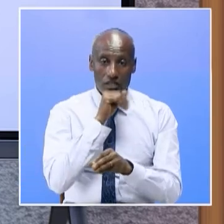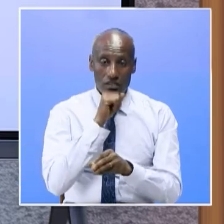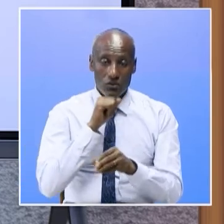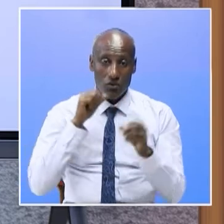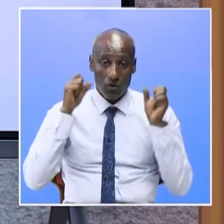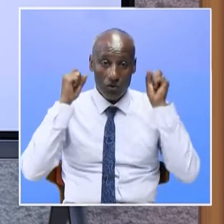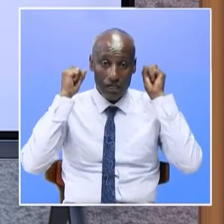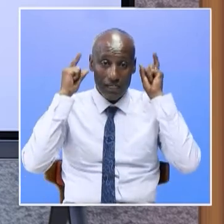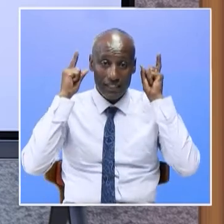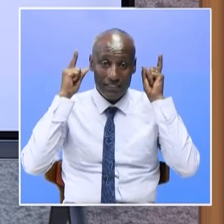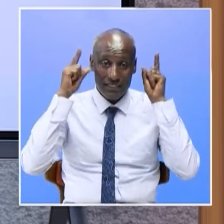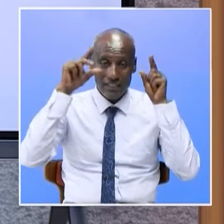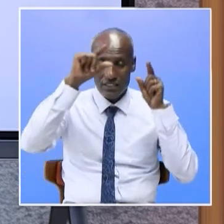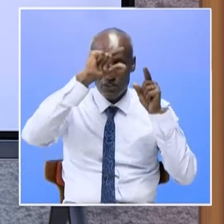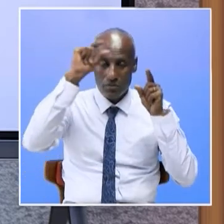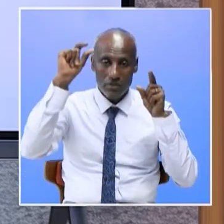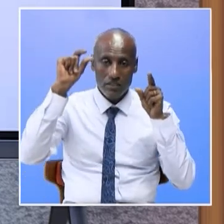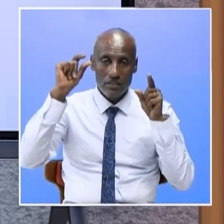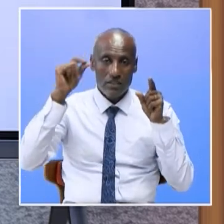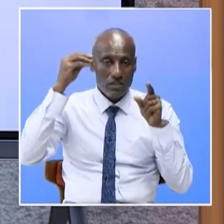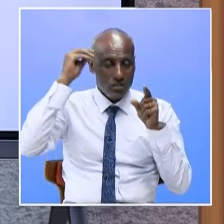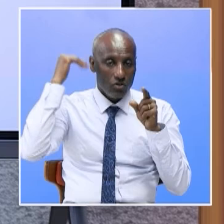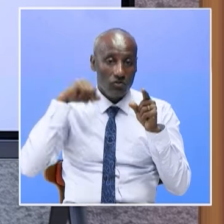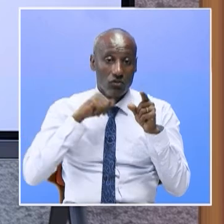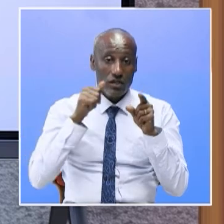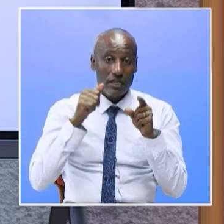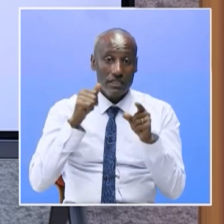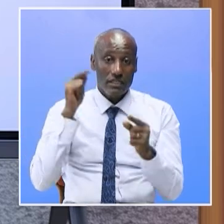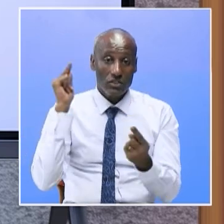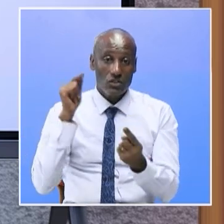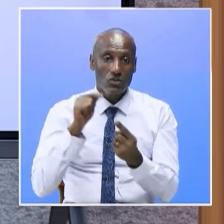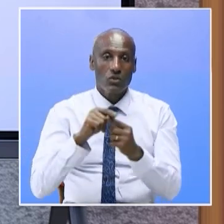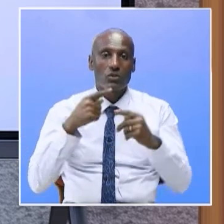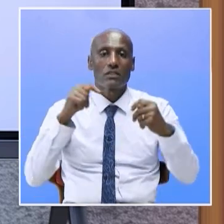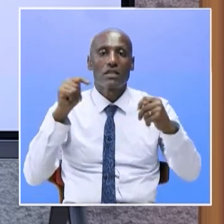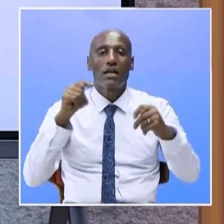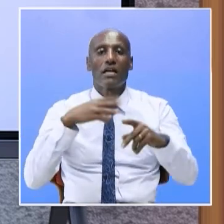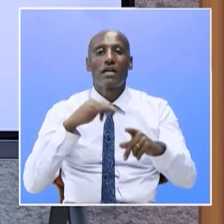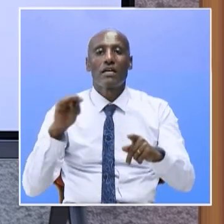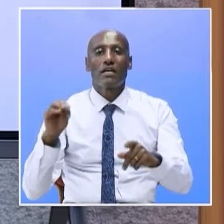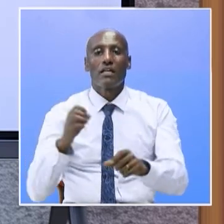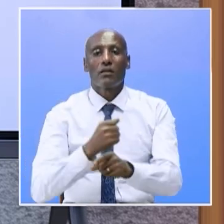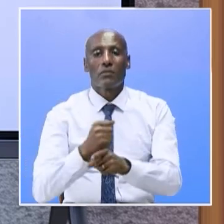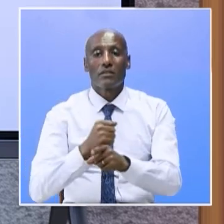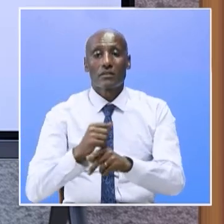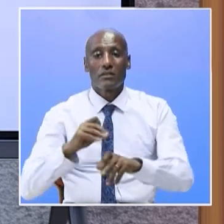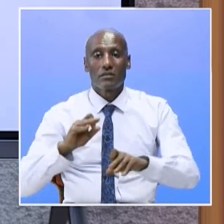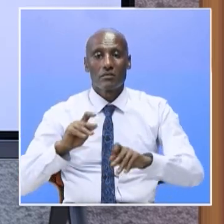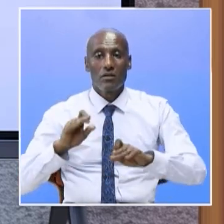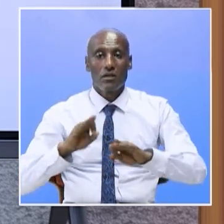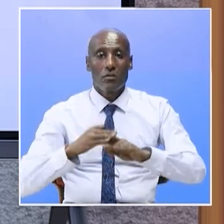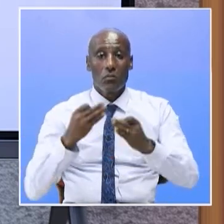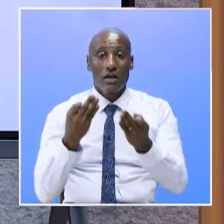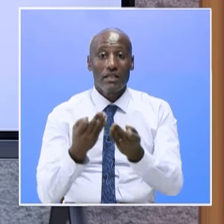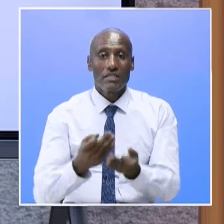understand the topic. Students, don't forget to try and practice your homework. Parents and guardians, please